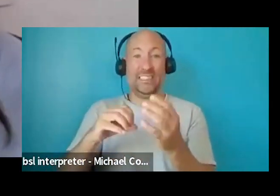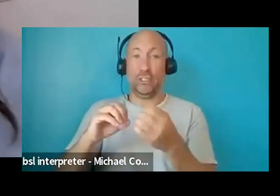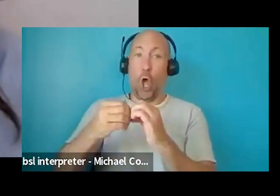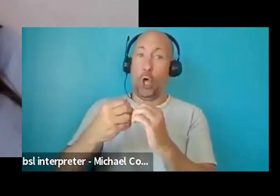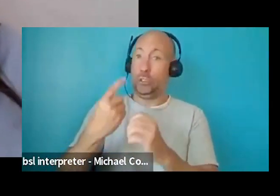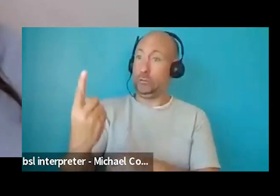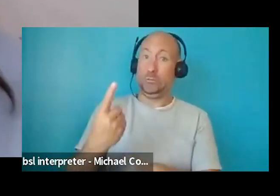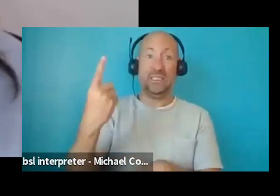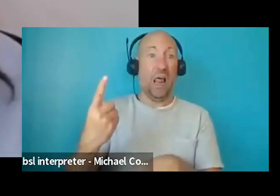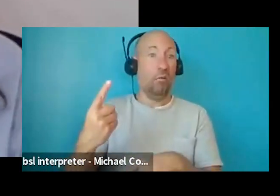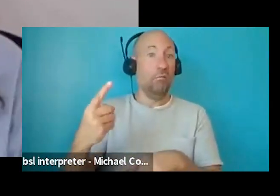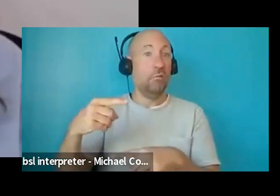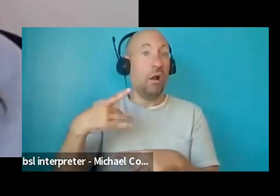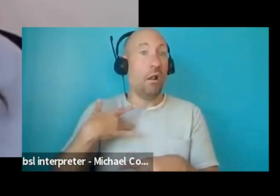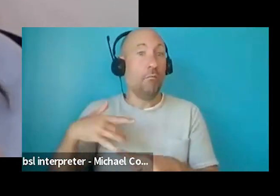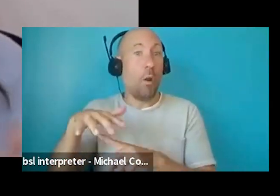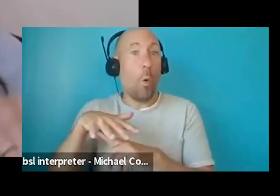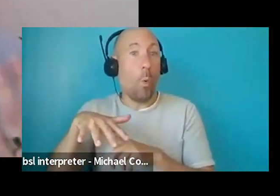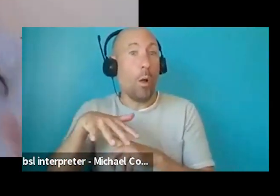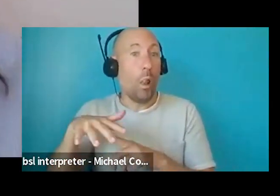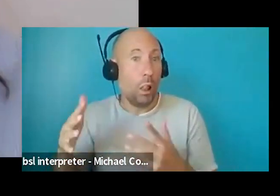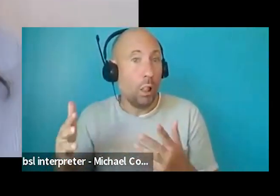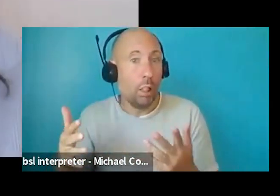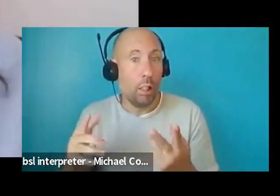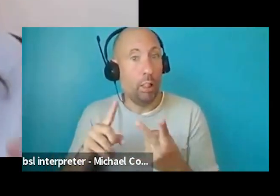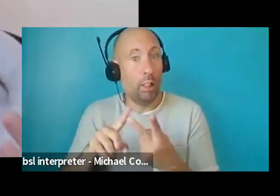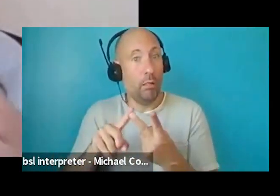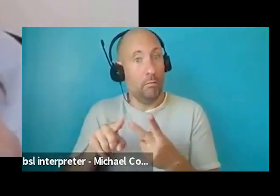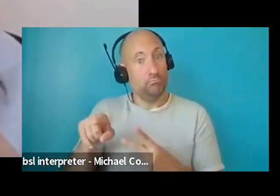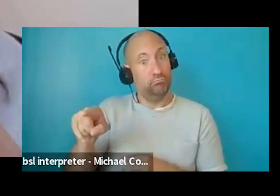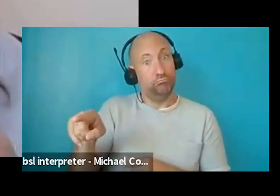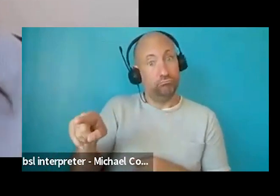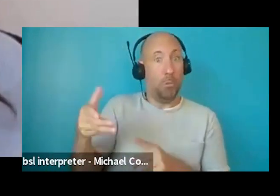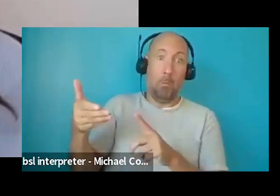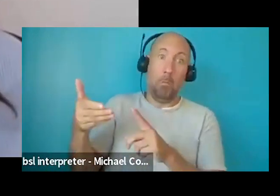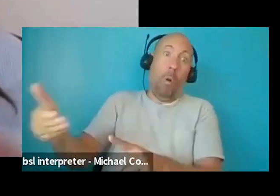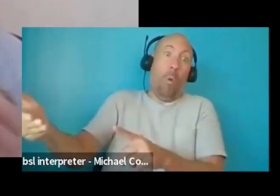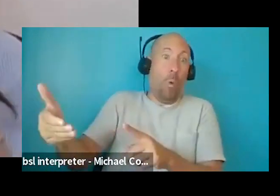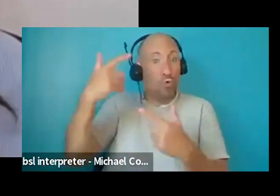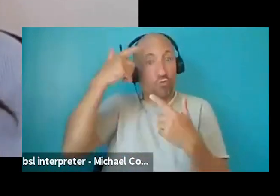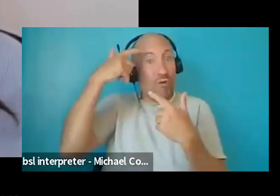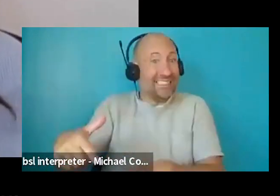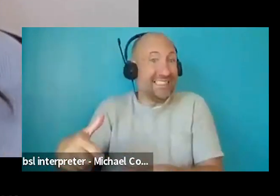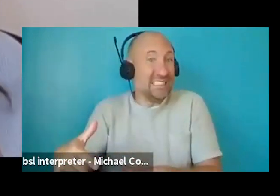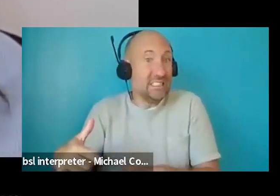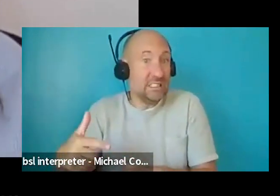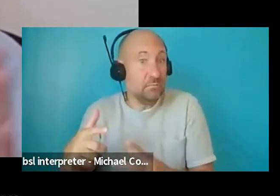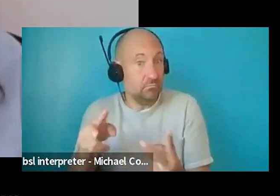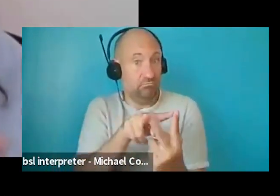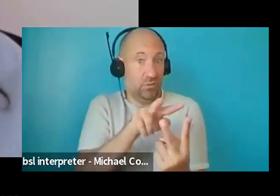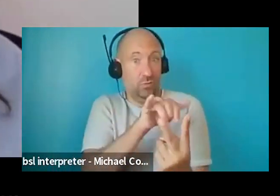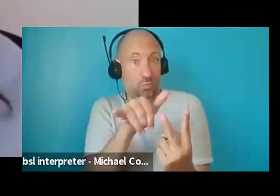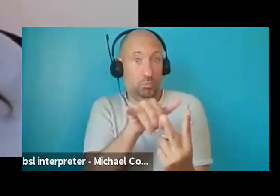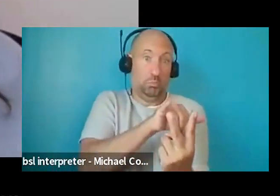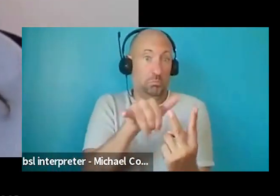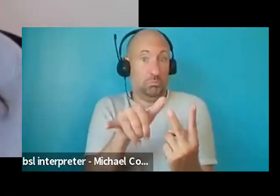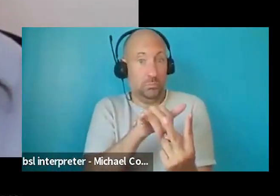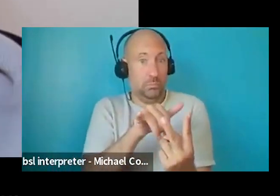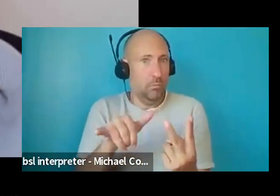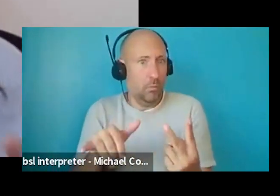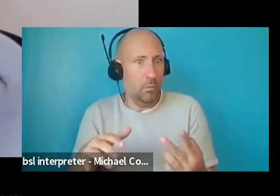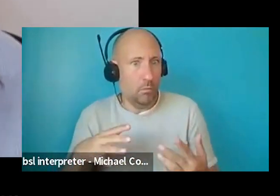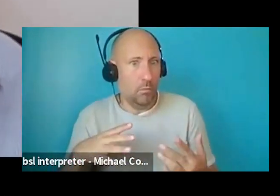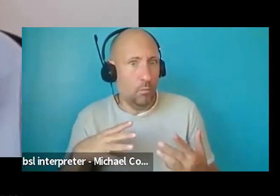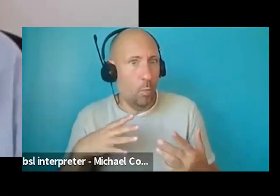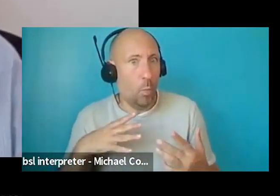locally, and they also are considered residencies. The ultimate goal being always that